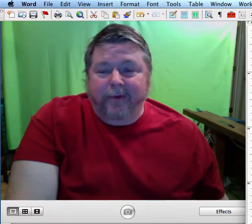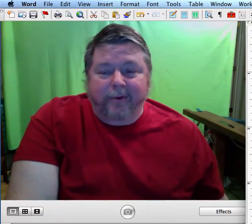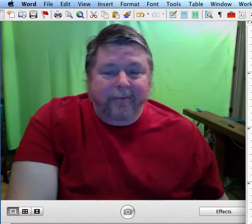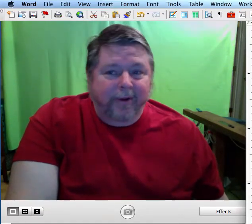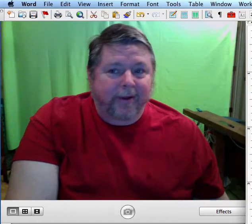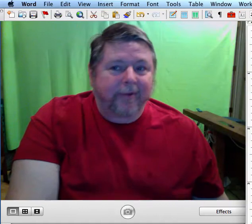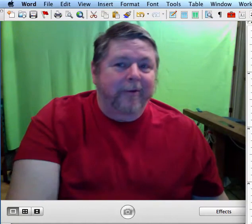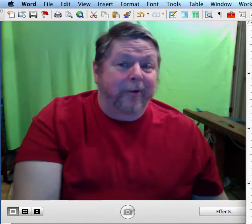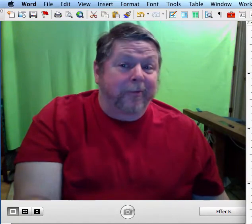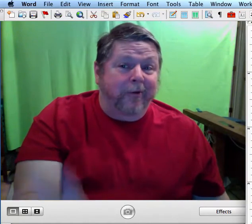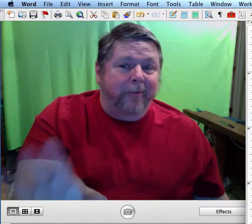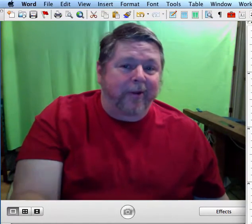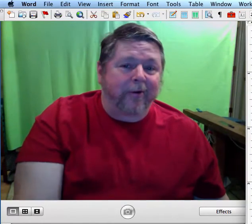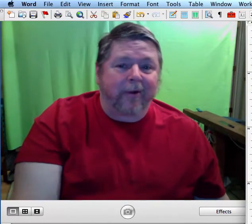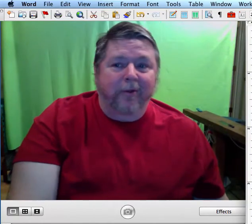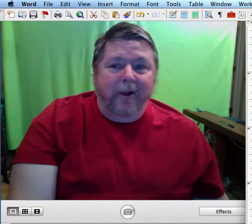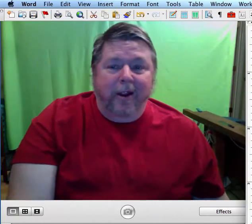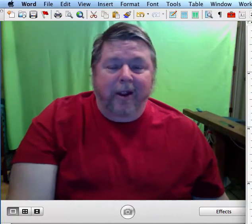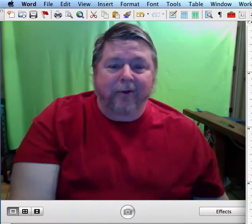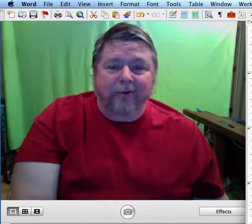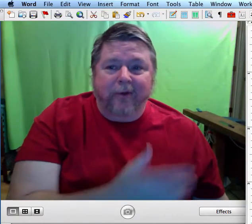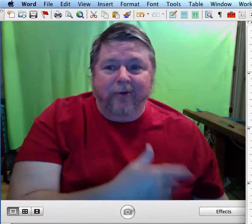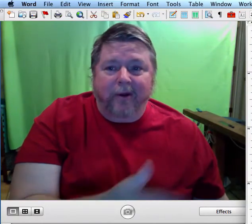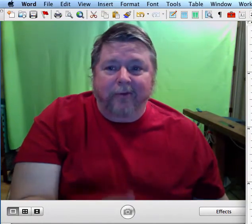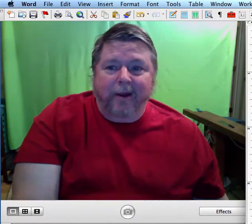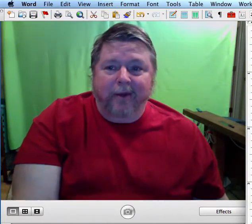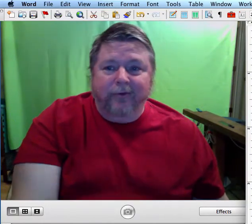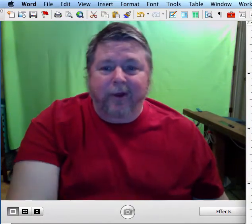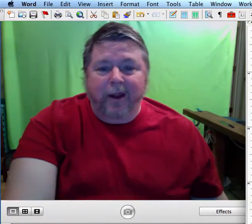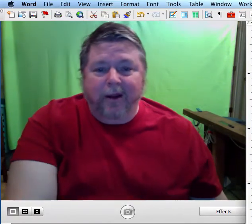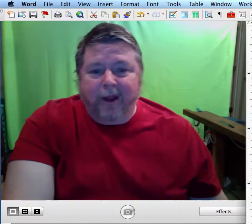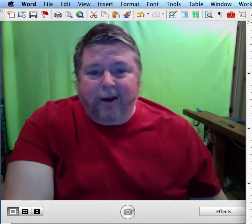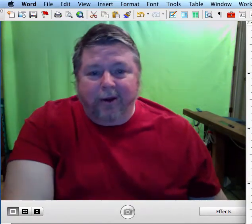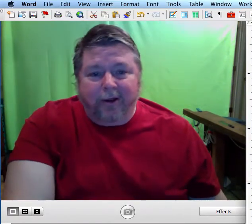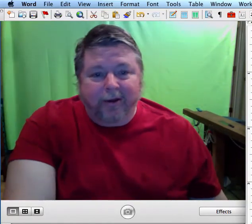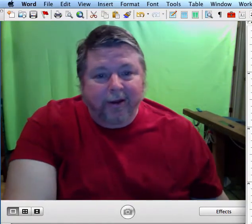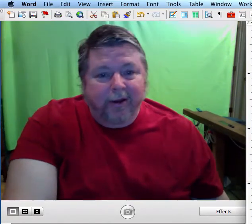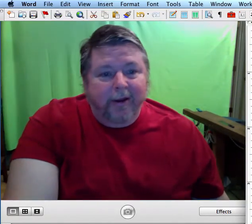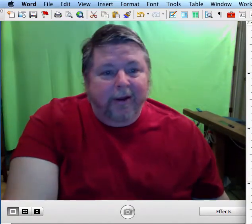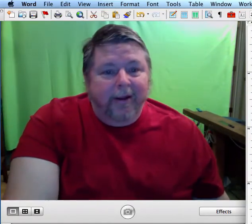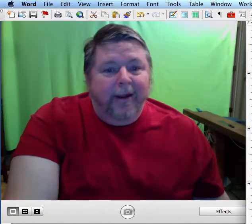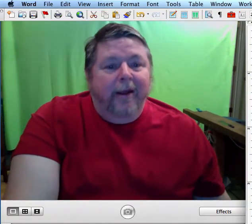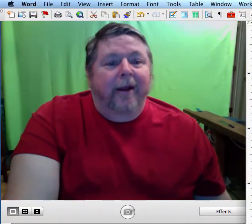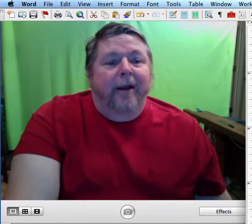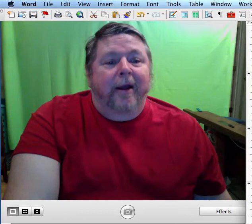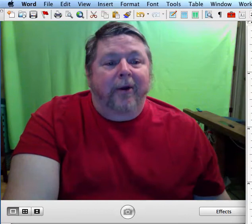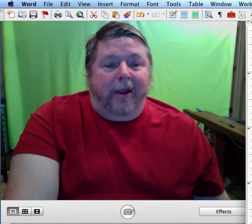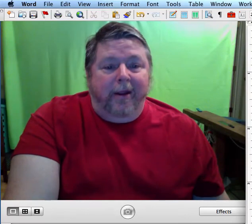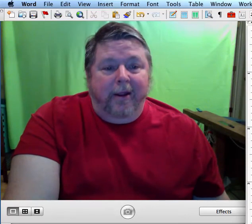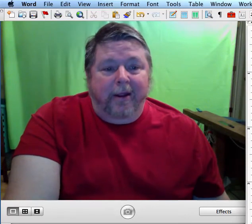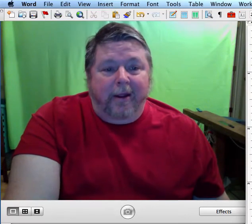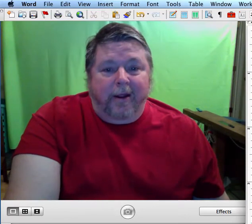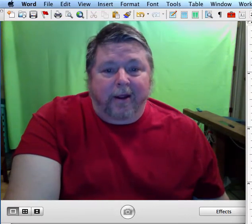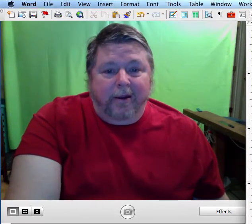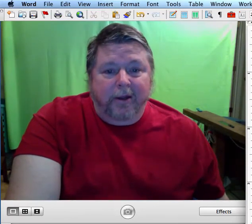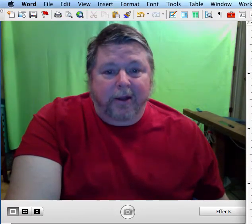you know, somebody who's supposed to be there. Rather than, oh, here's a stranger I just met yesterday, and they tag in a lot. Okay.